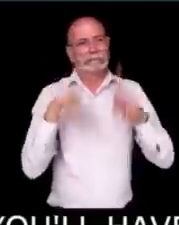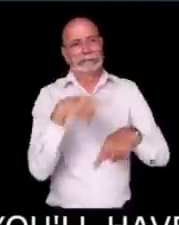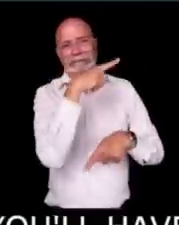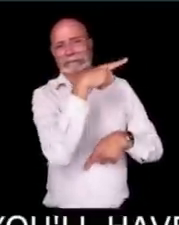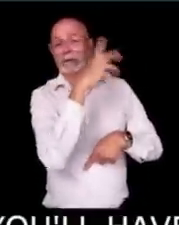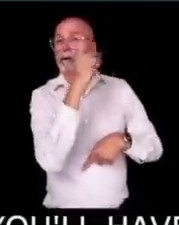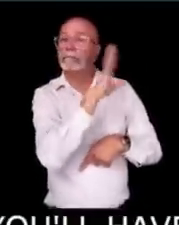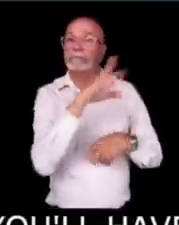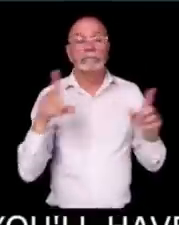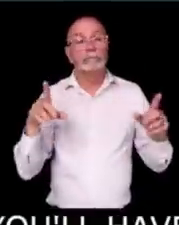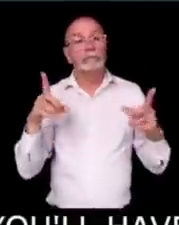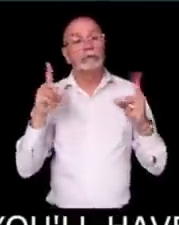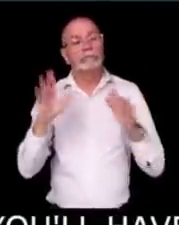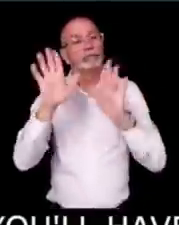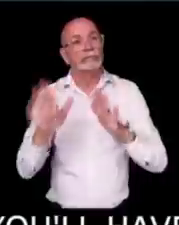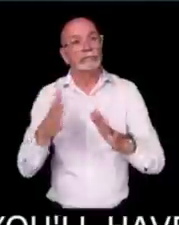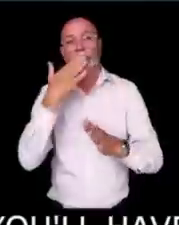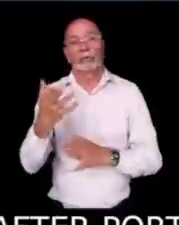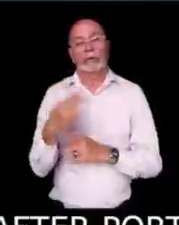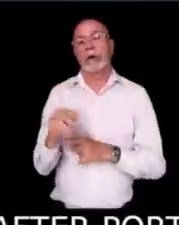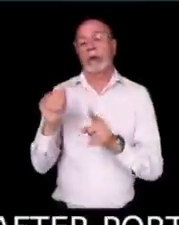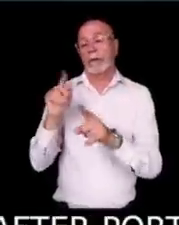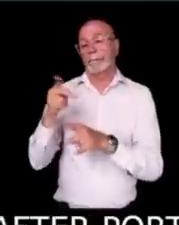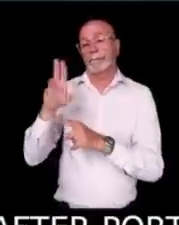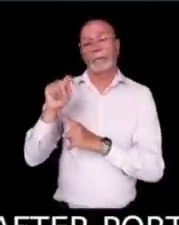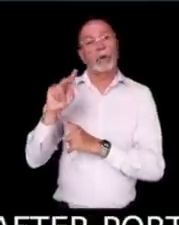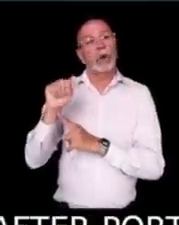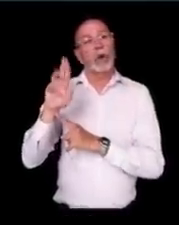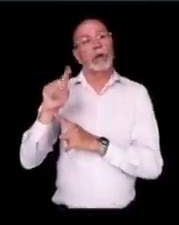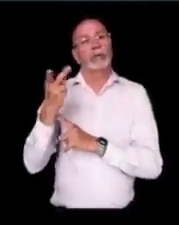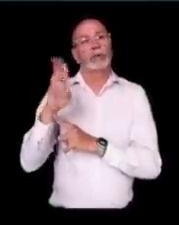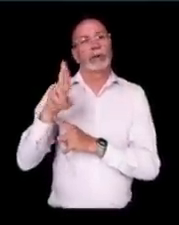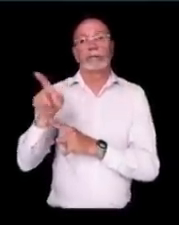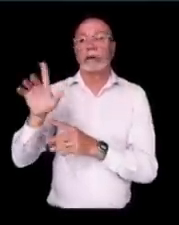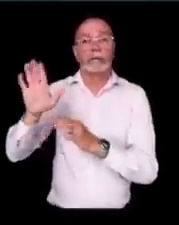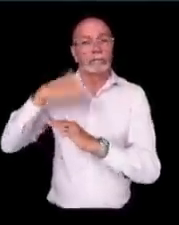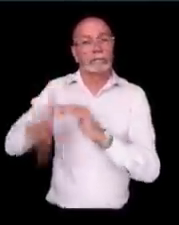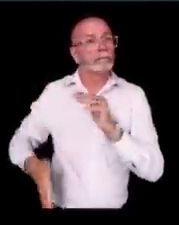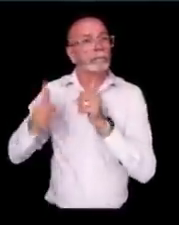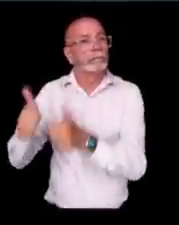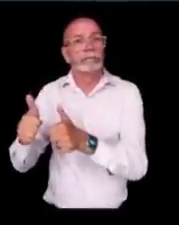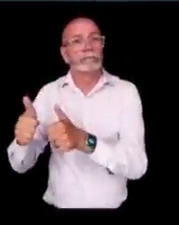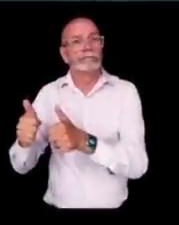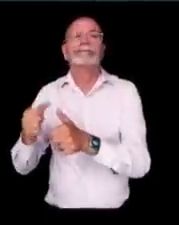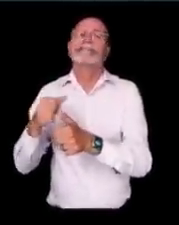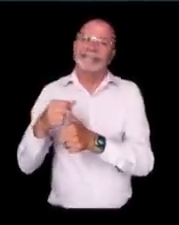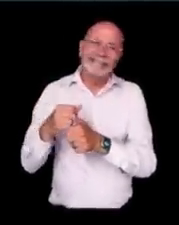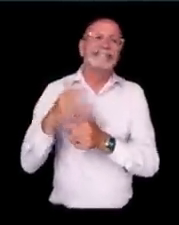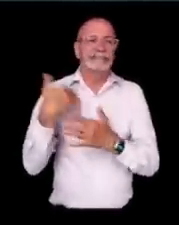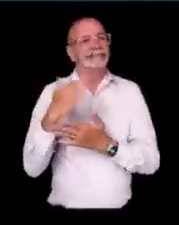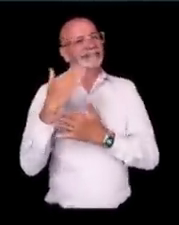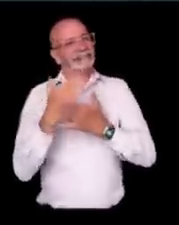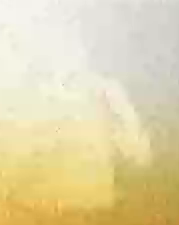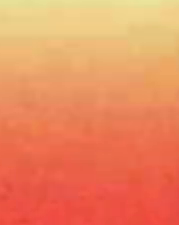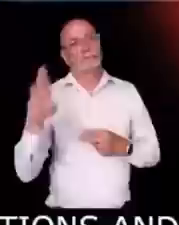that was amazing. You know, that type of narrative and respect, even from those who would traditionally be his